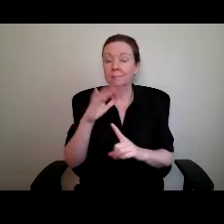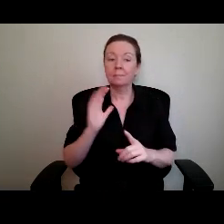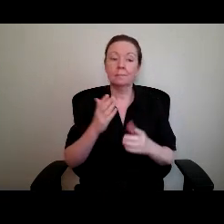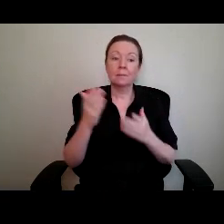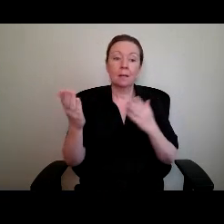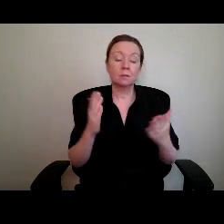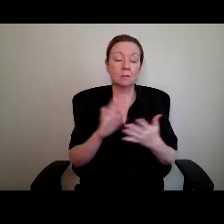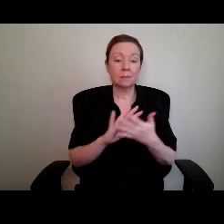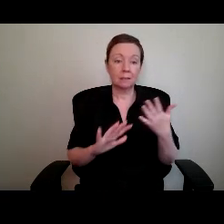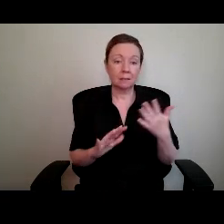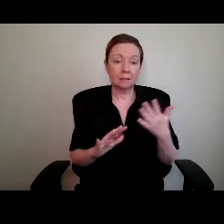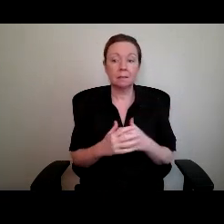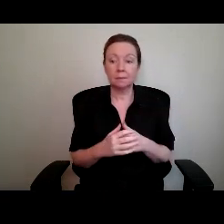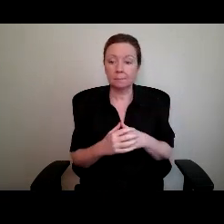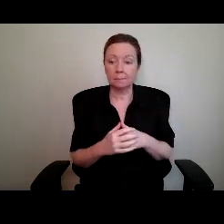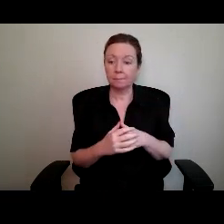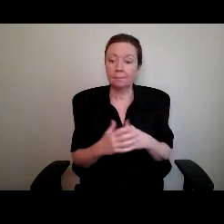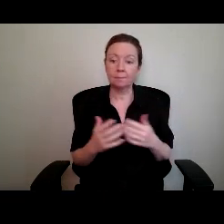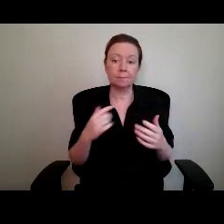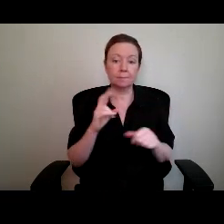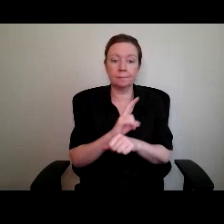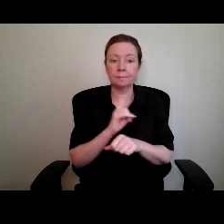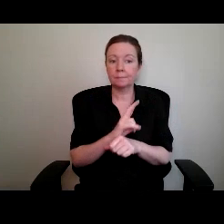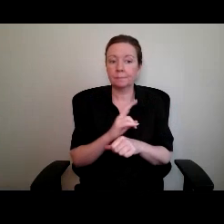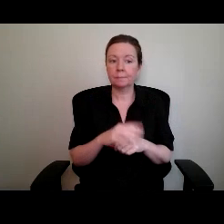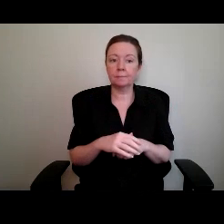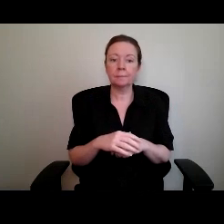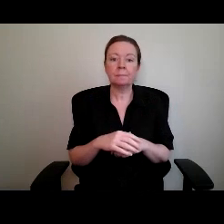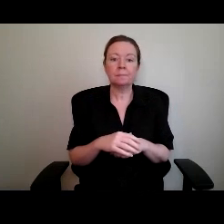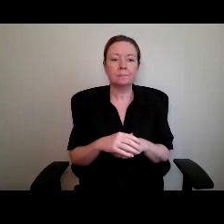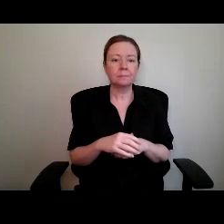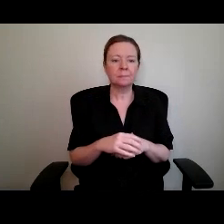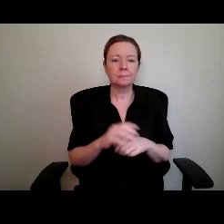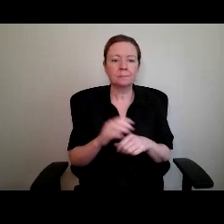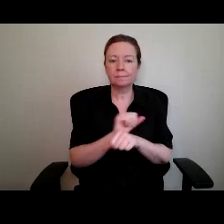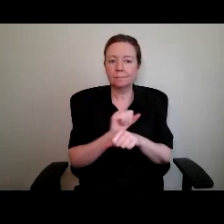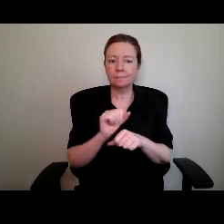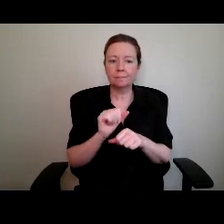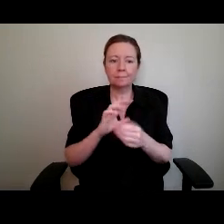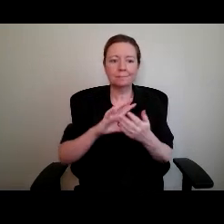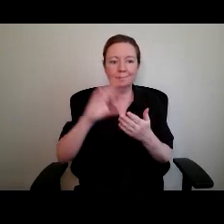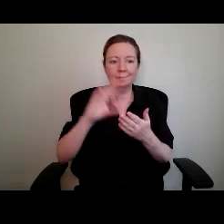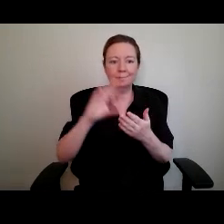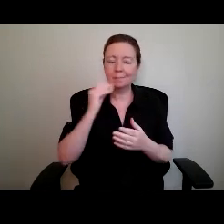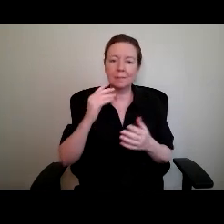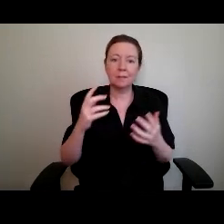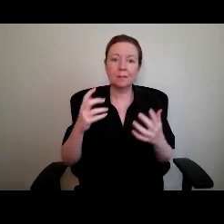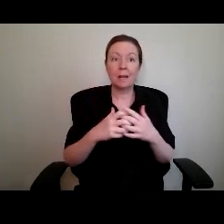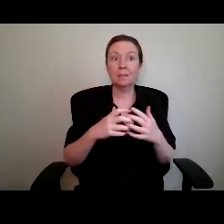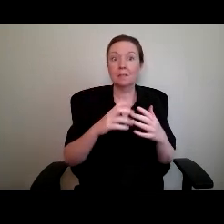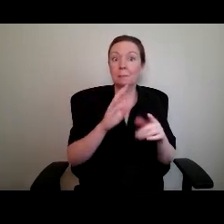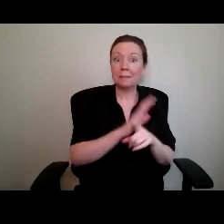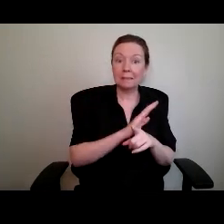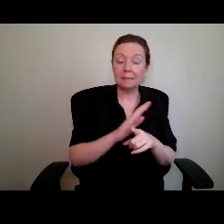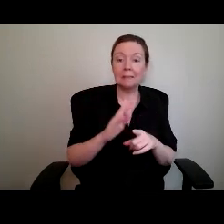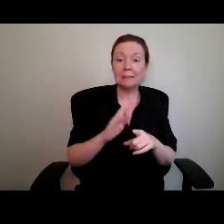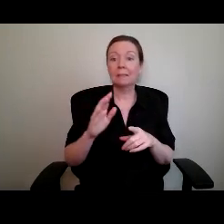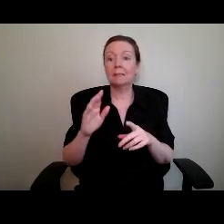services, you know, we use work-based learning experiences to match businesses and job seekers in low risk, no